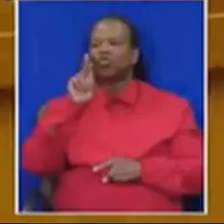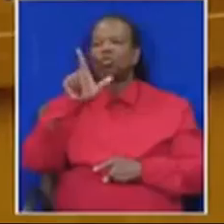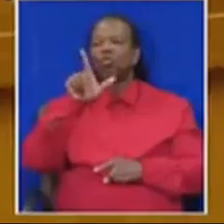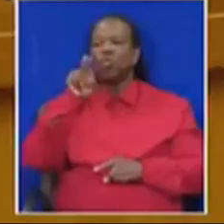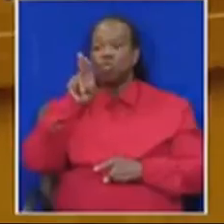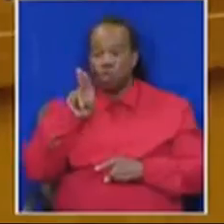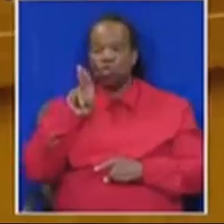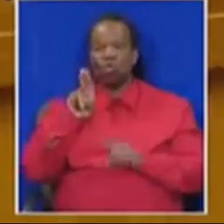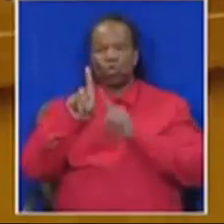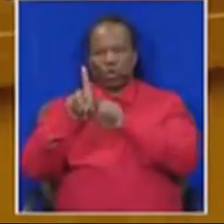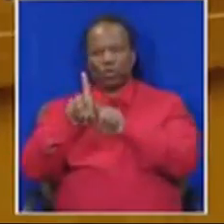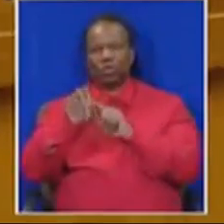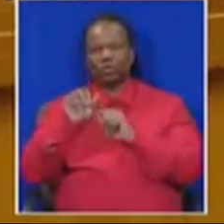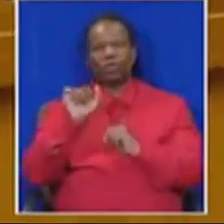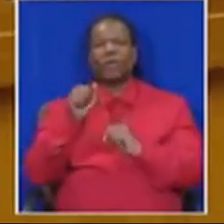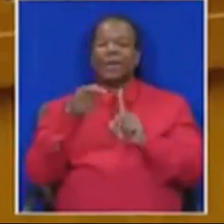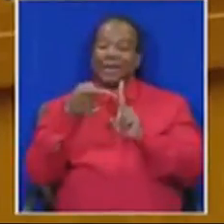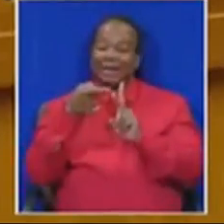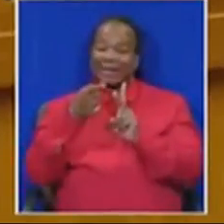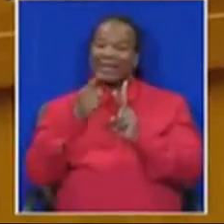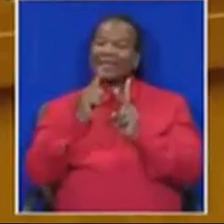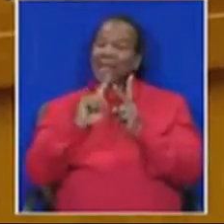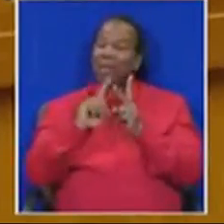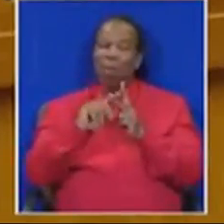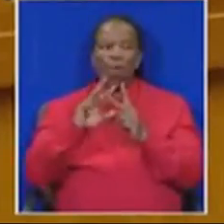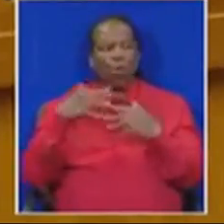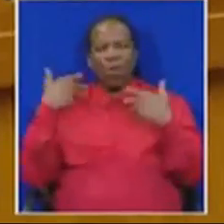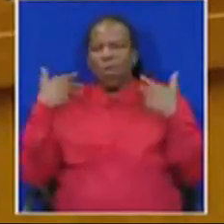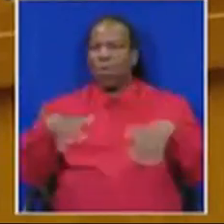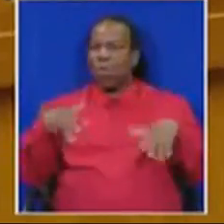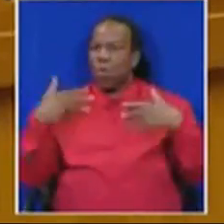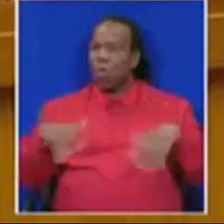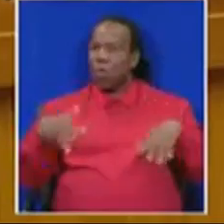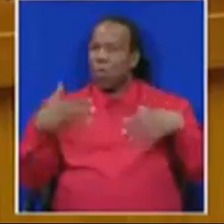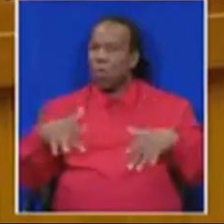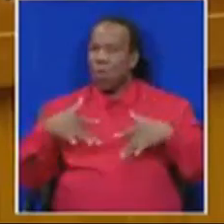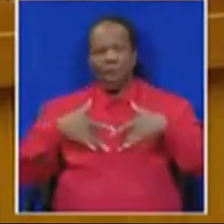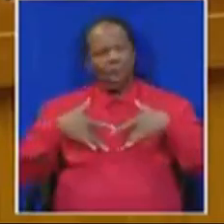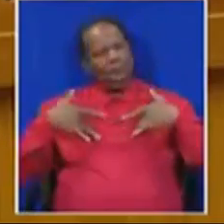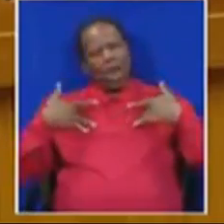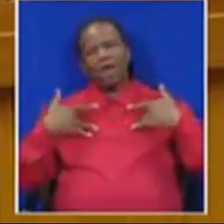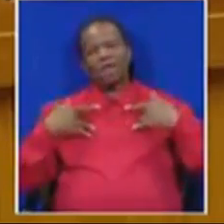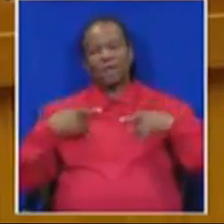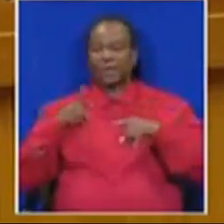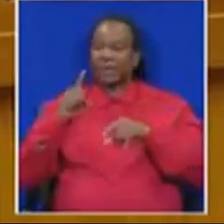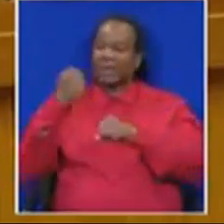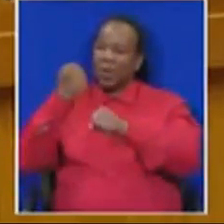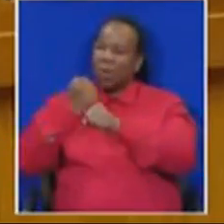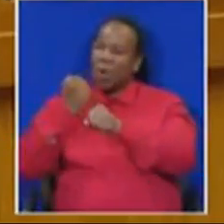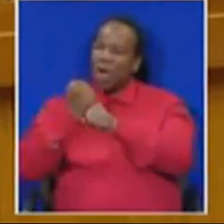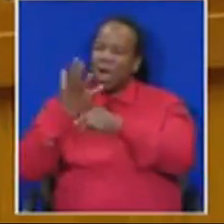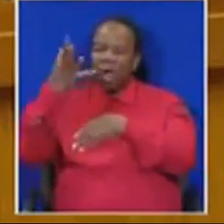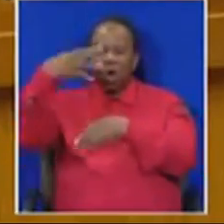Through her amazingly remarkable life and outstanding contribution,